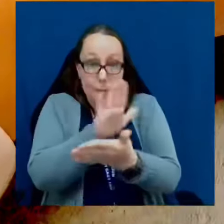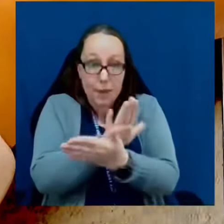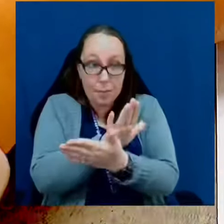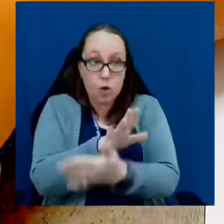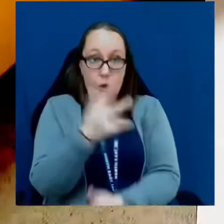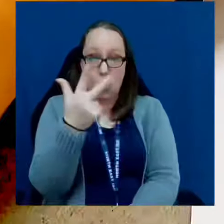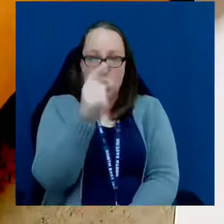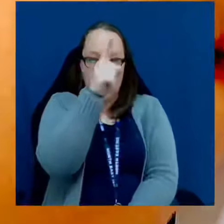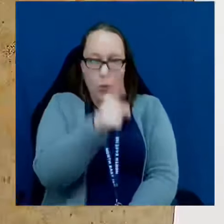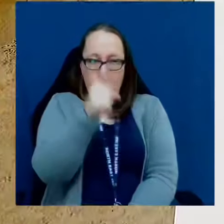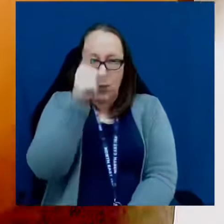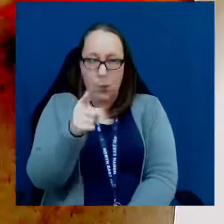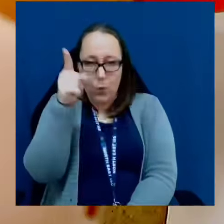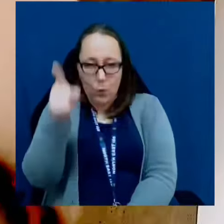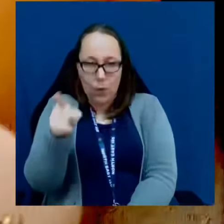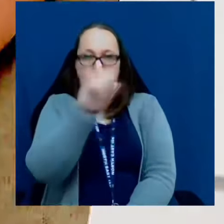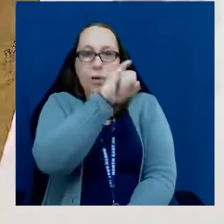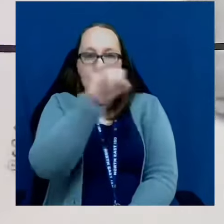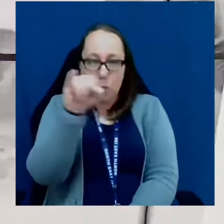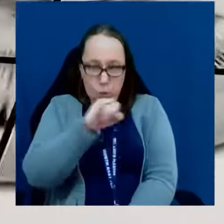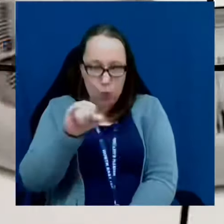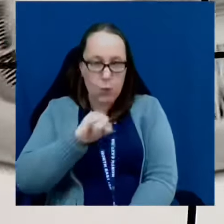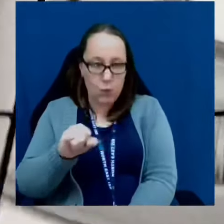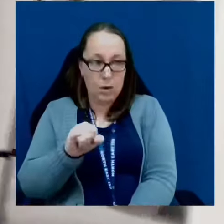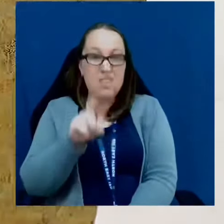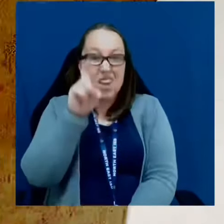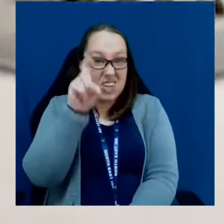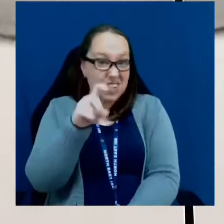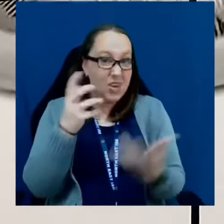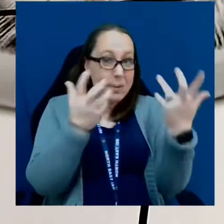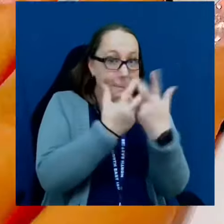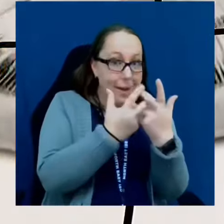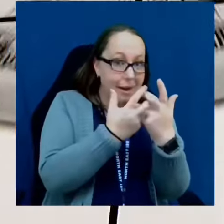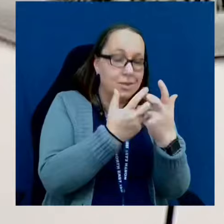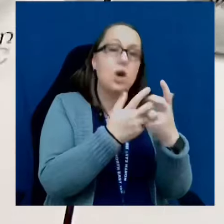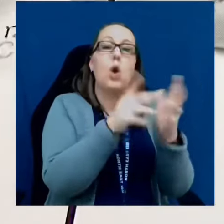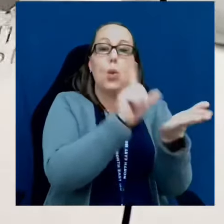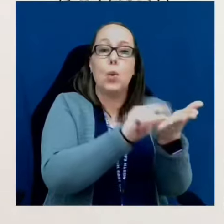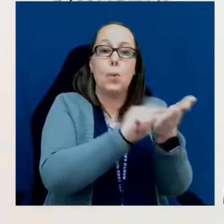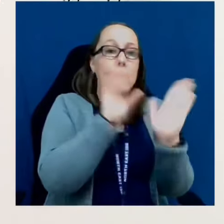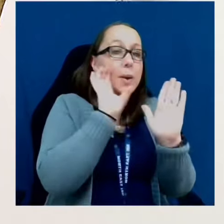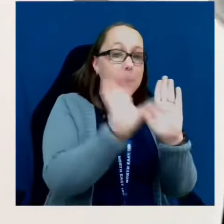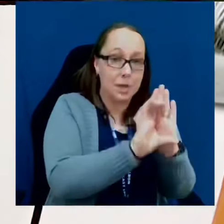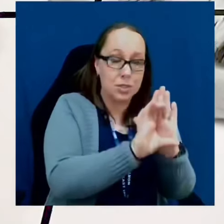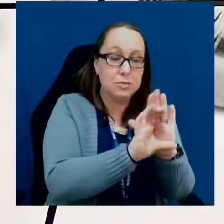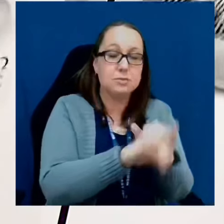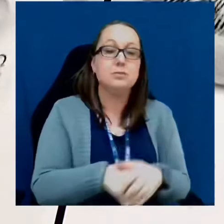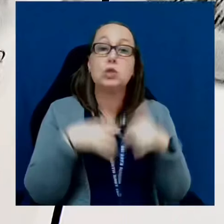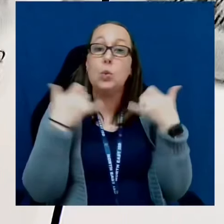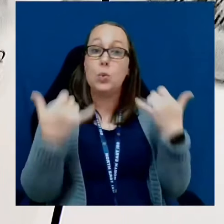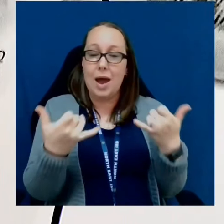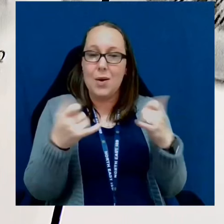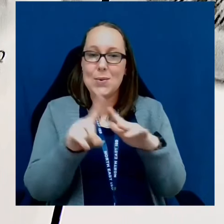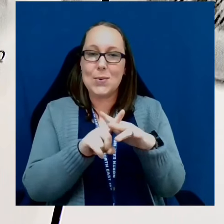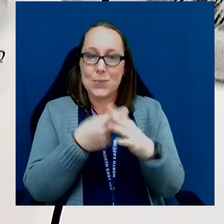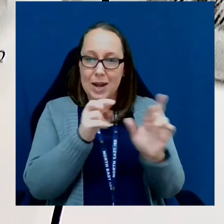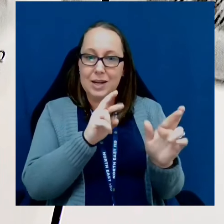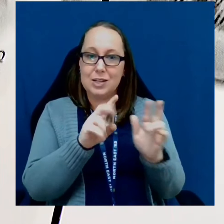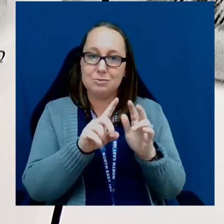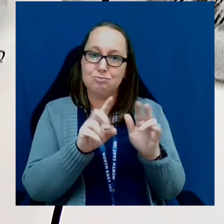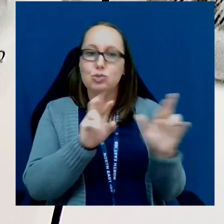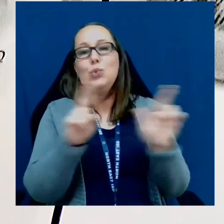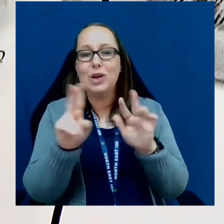vertical lines and our 3 horizontal lines that should almost perfectly match the printed image. We're ready to begin.